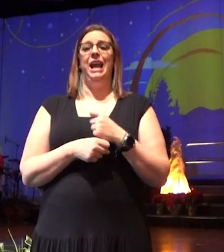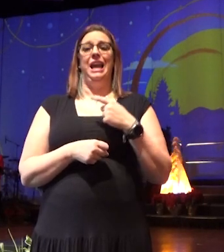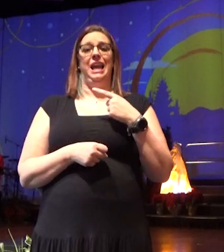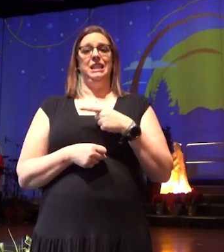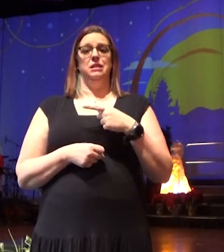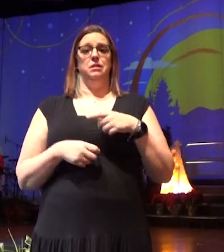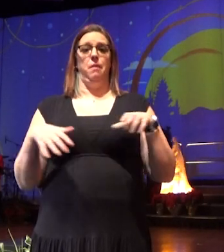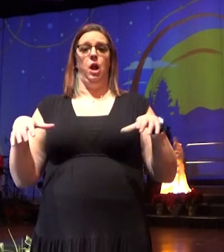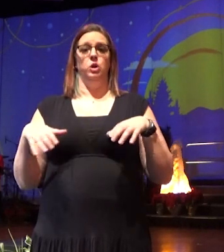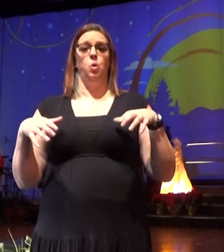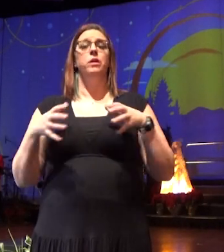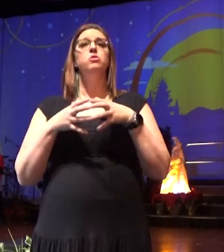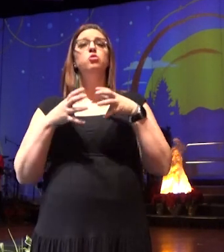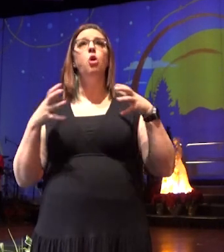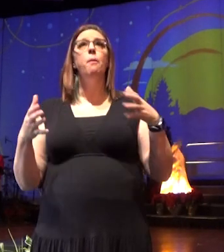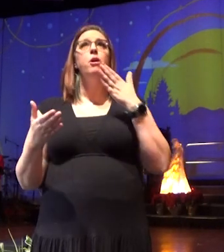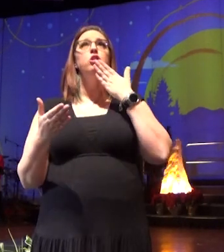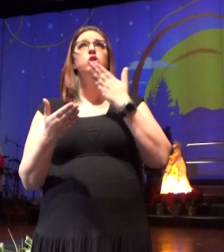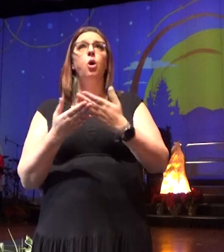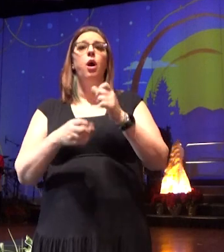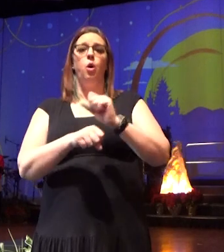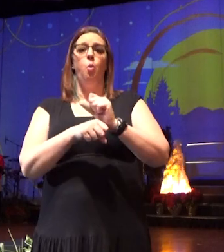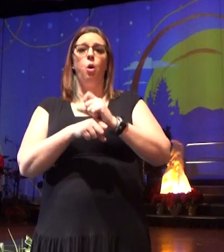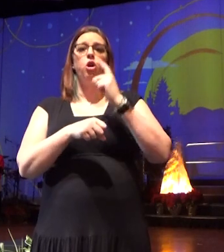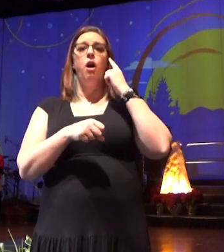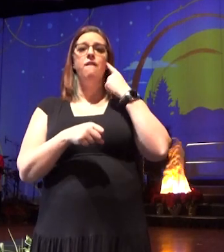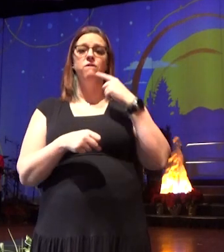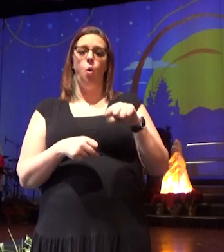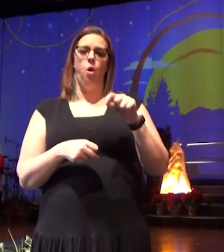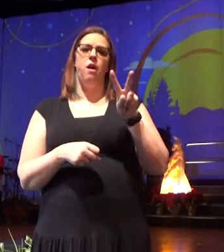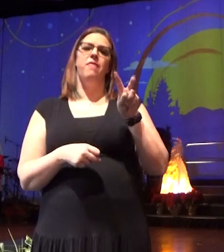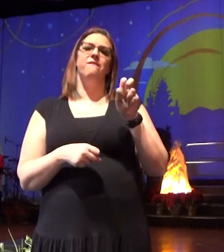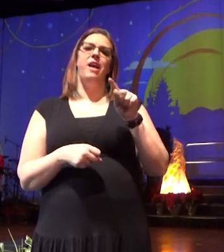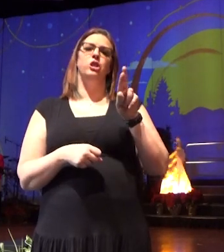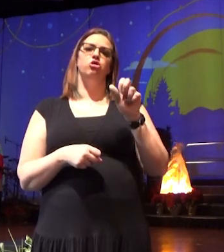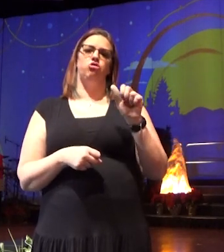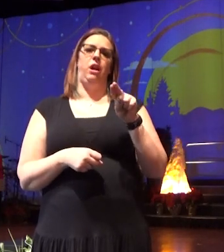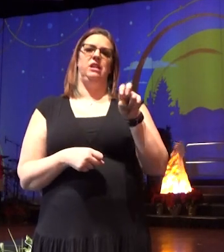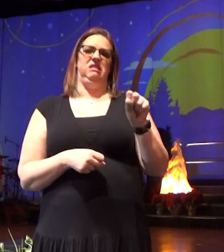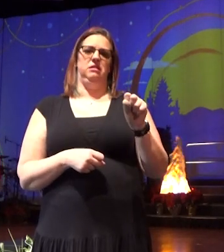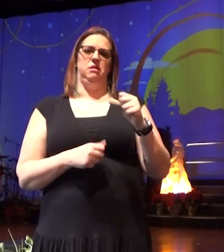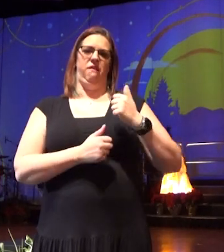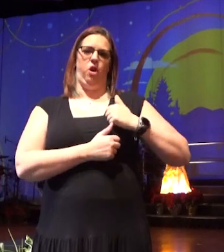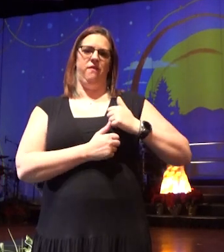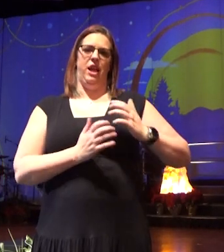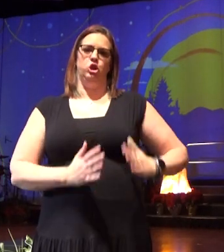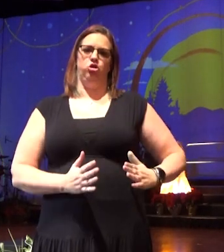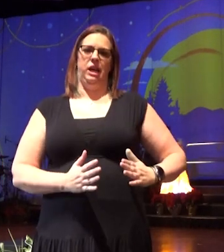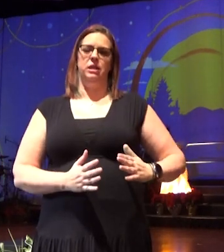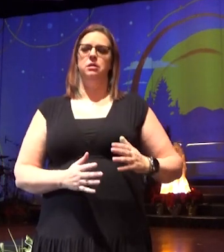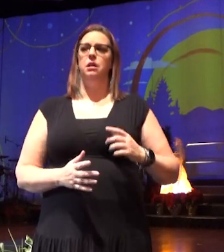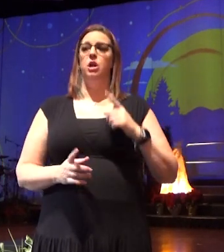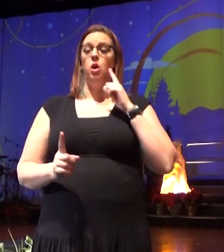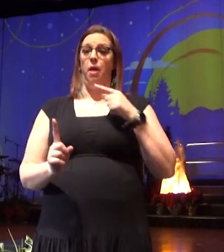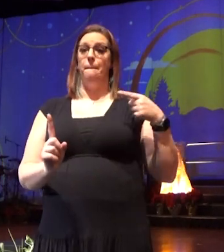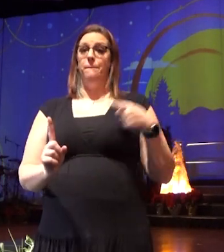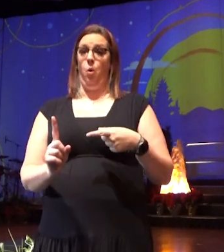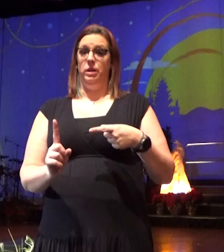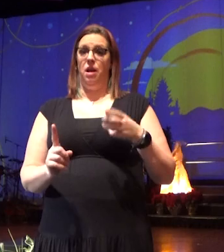so much good work for the veterans to the point that Washington,